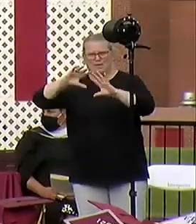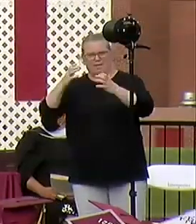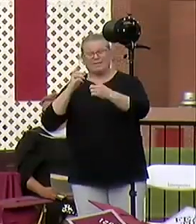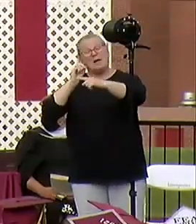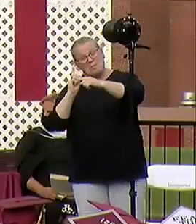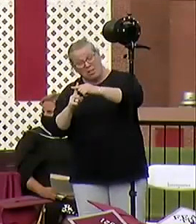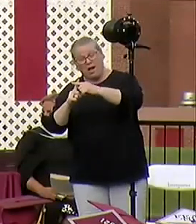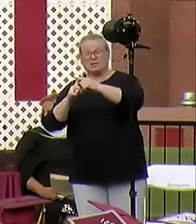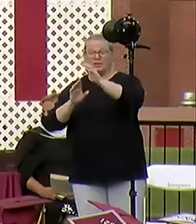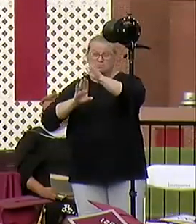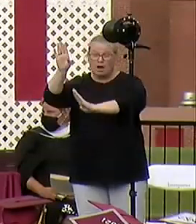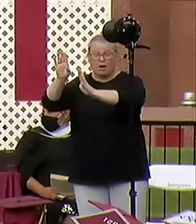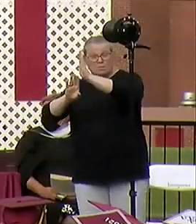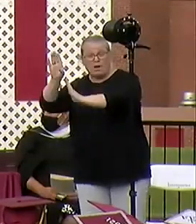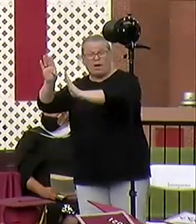each